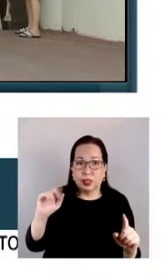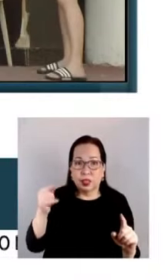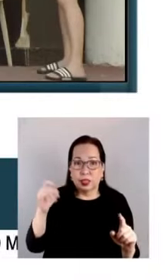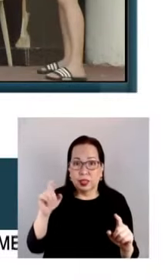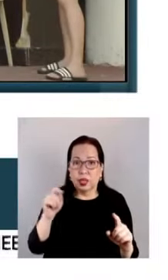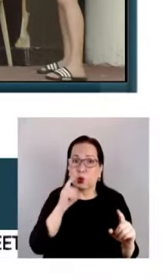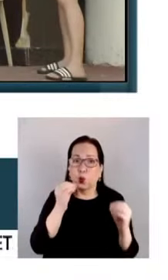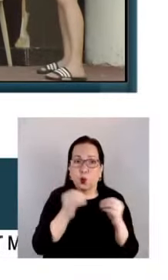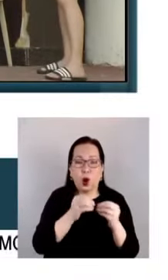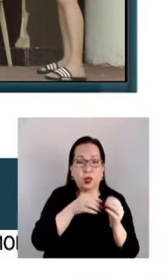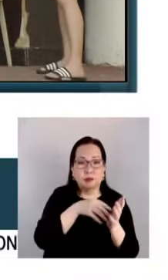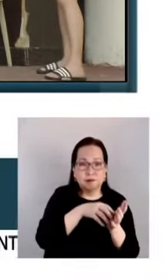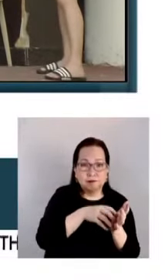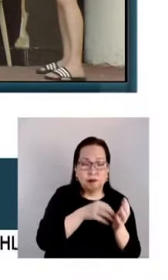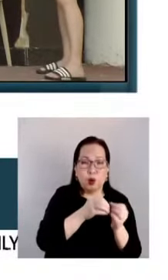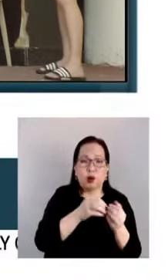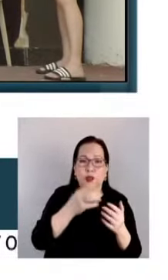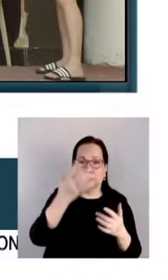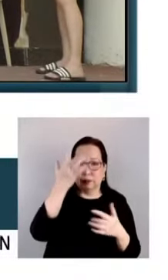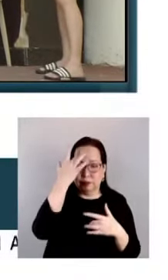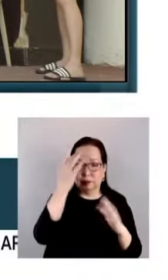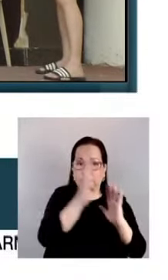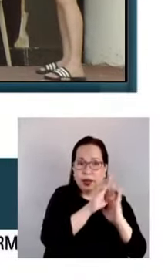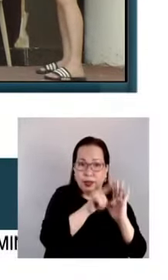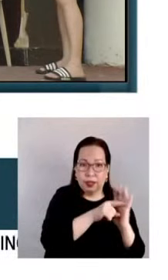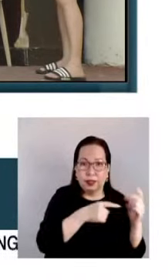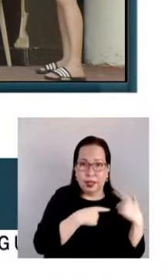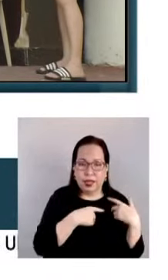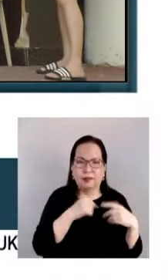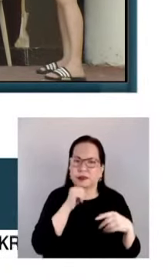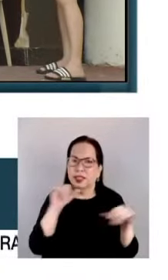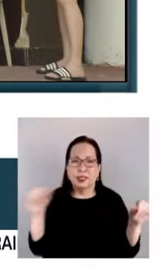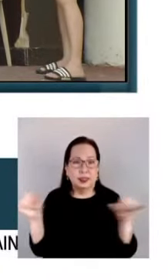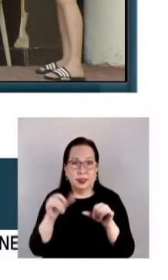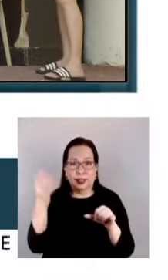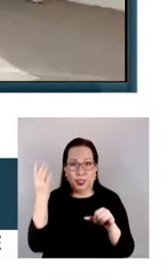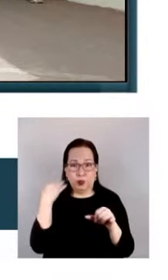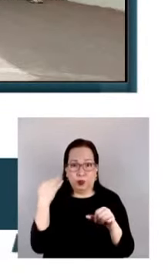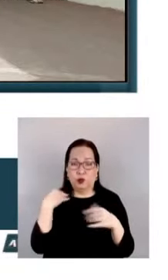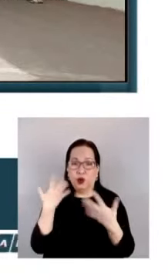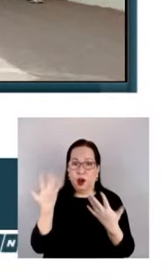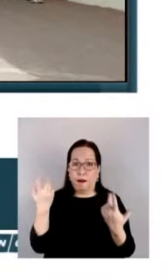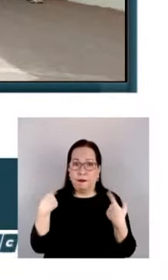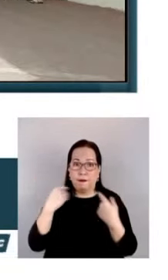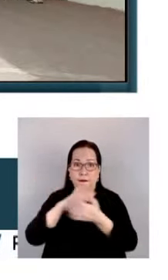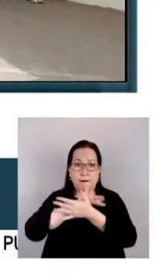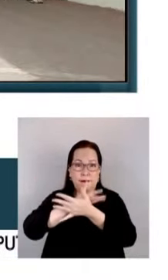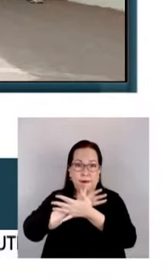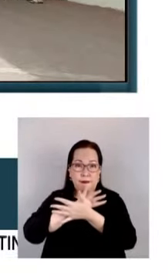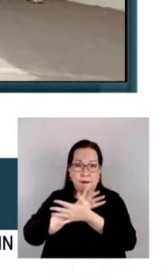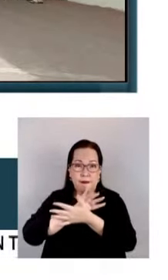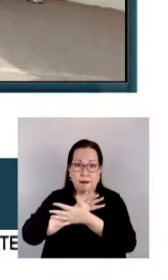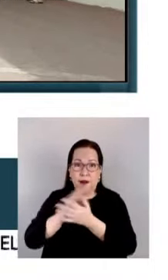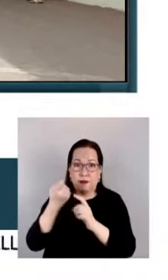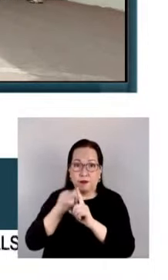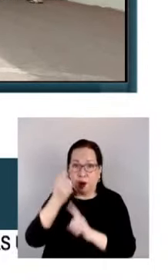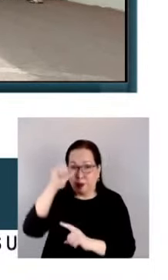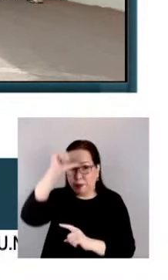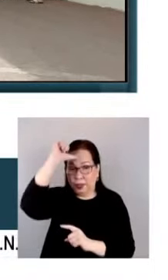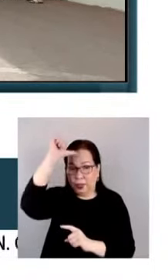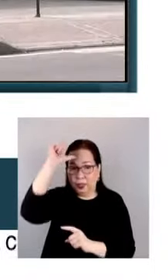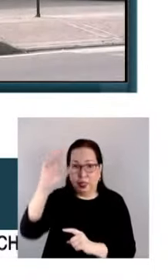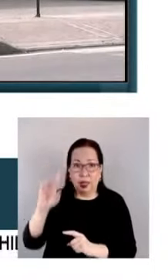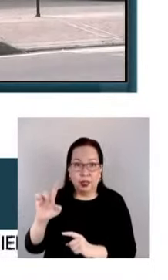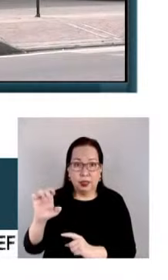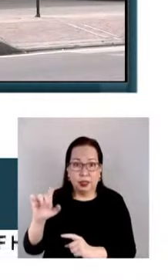getting the severe form of the infection. Unlike in the past, Carmina, when you have the Delta, everyone has this fear that if they